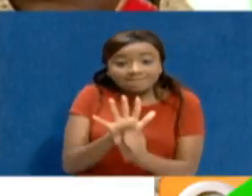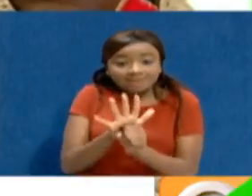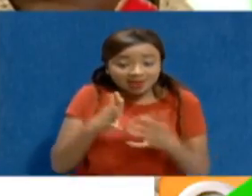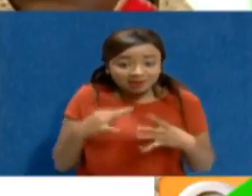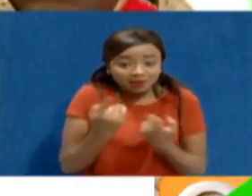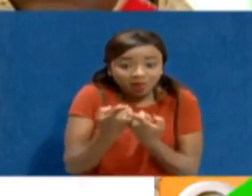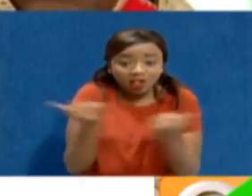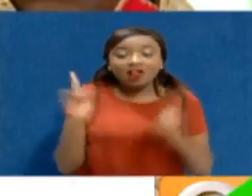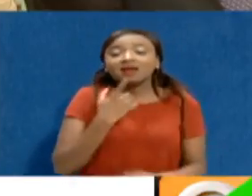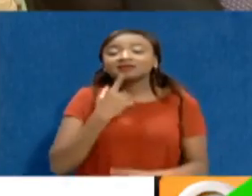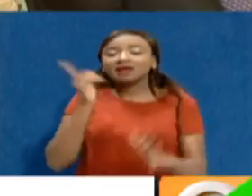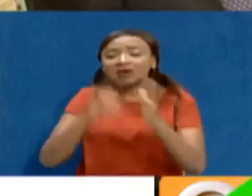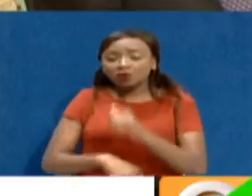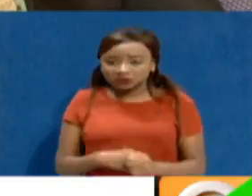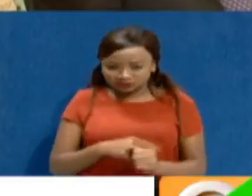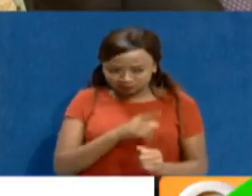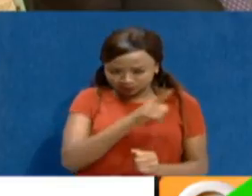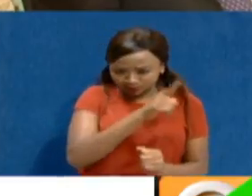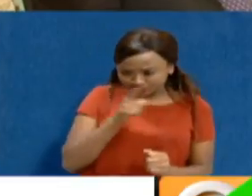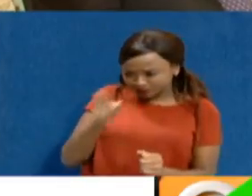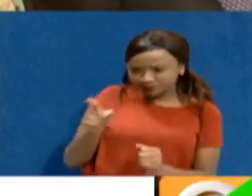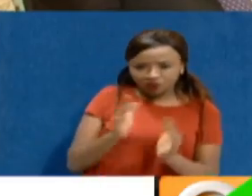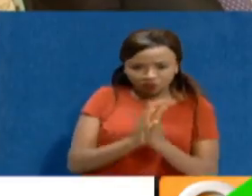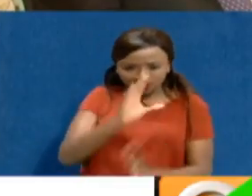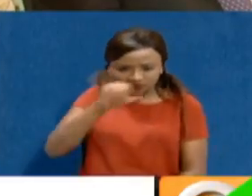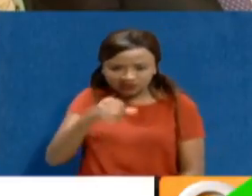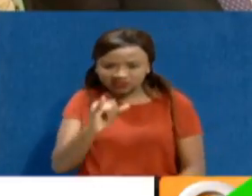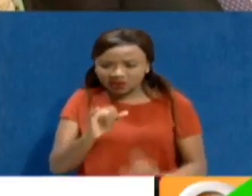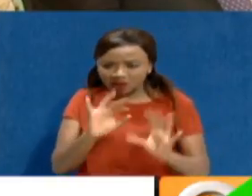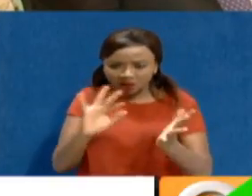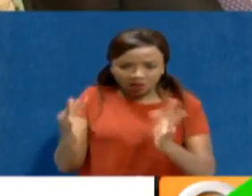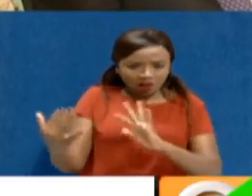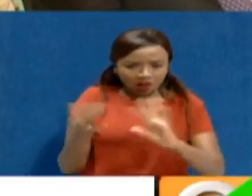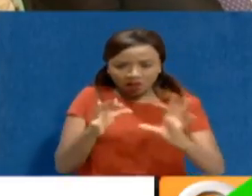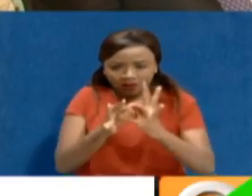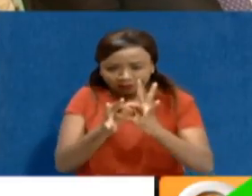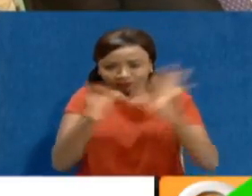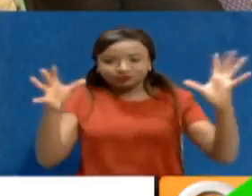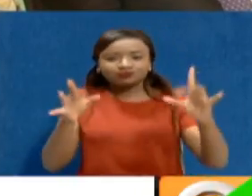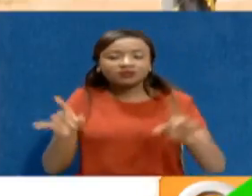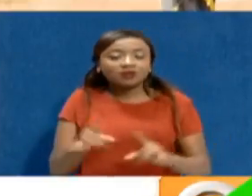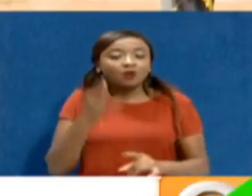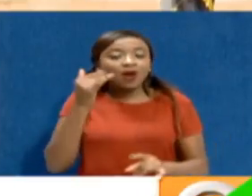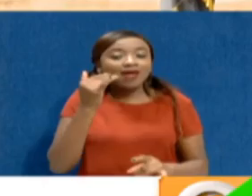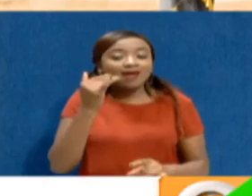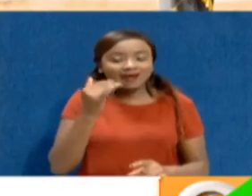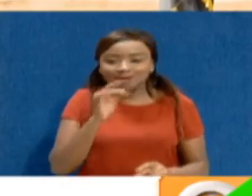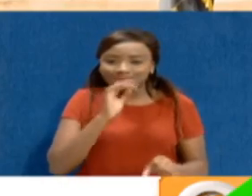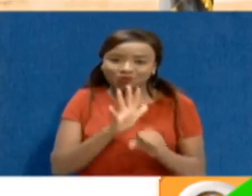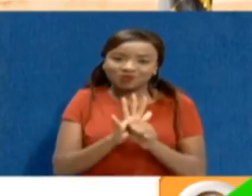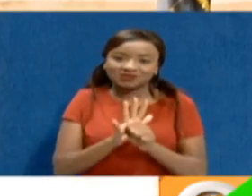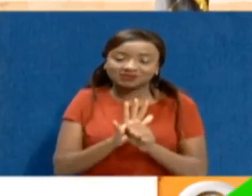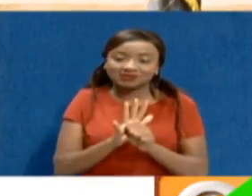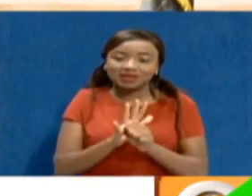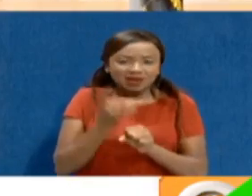the frosty relations between President Uhuru Kenyatta and the judiciary as directly related to that promise to revisit.